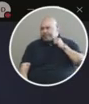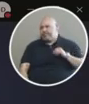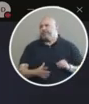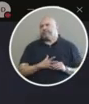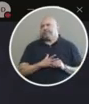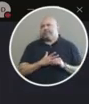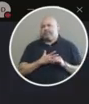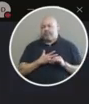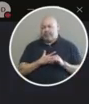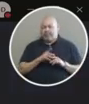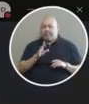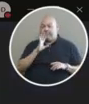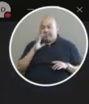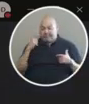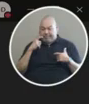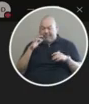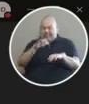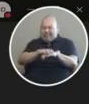To translate.